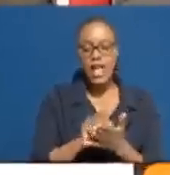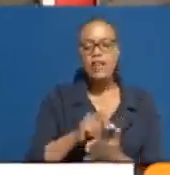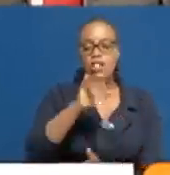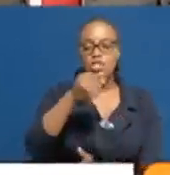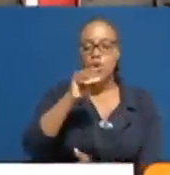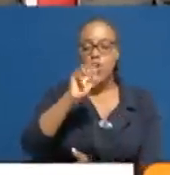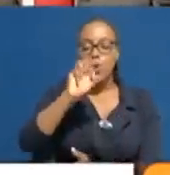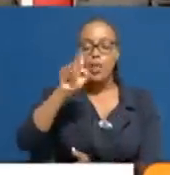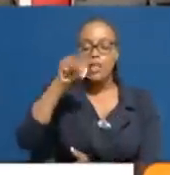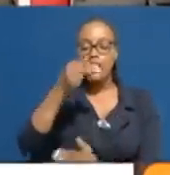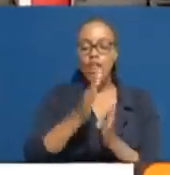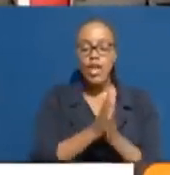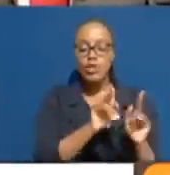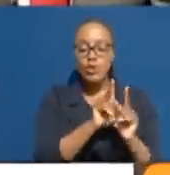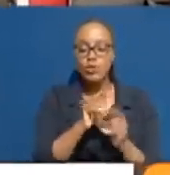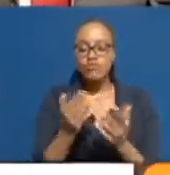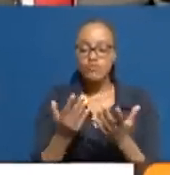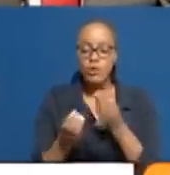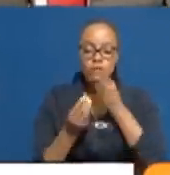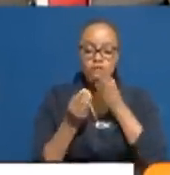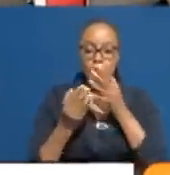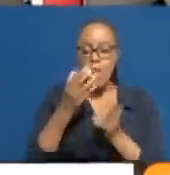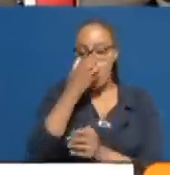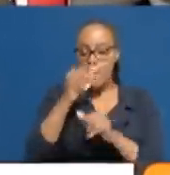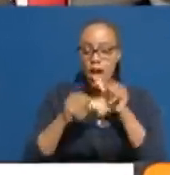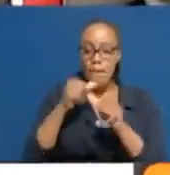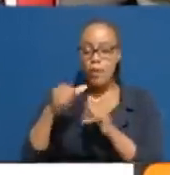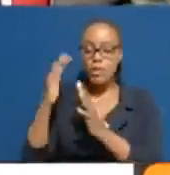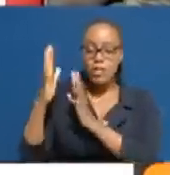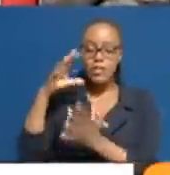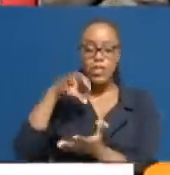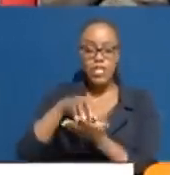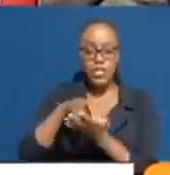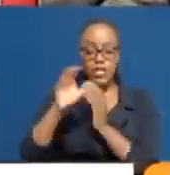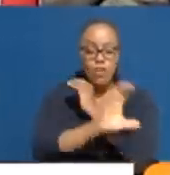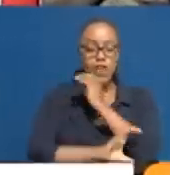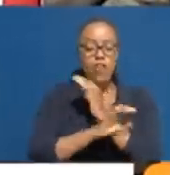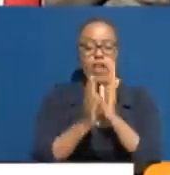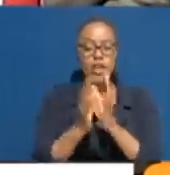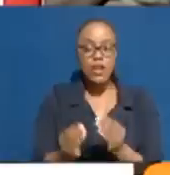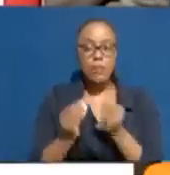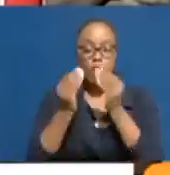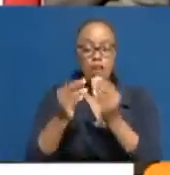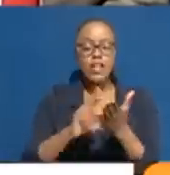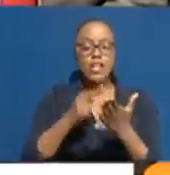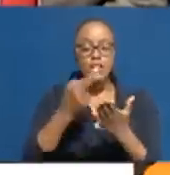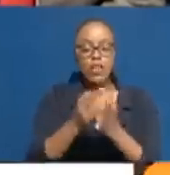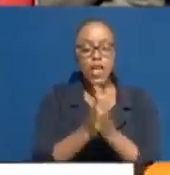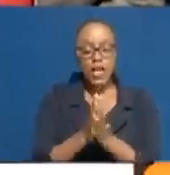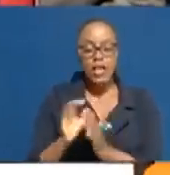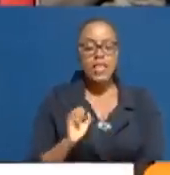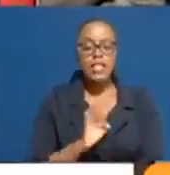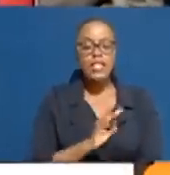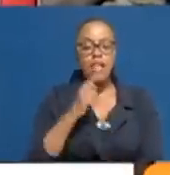to brief and facilitate the briefing of Ruto on security status of the country and provide him with resources and personnel he